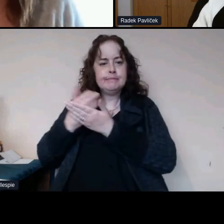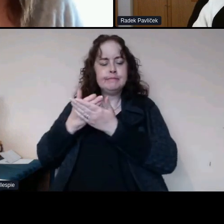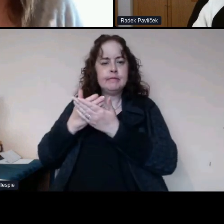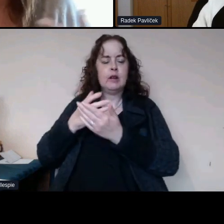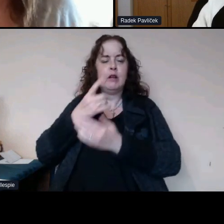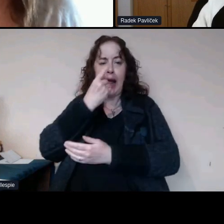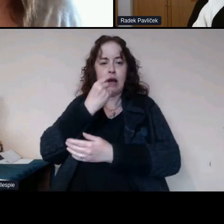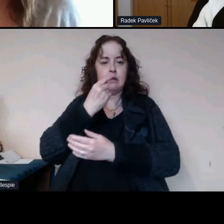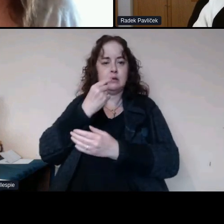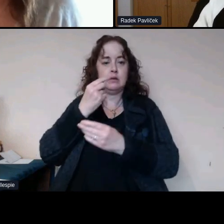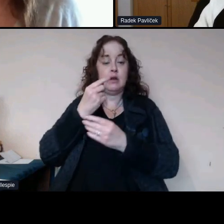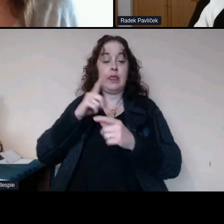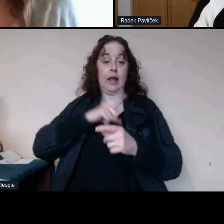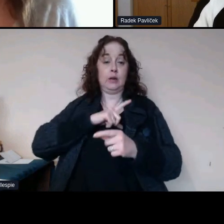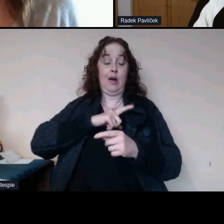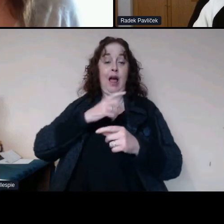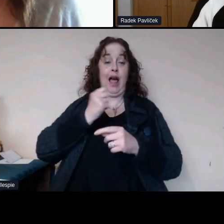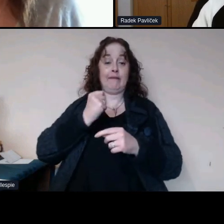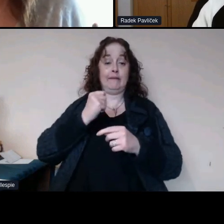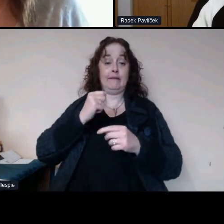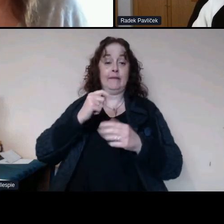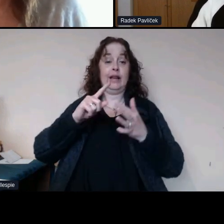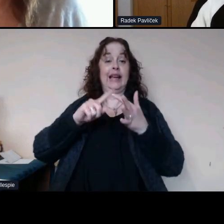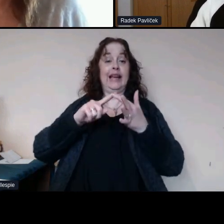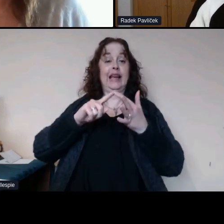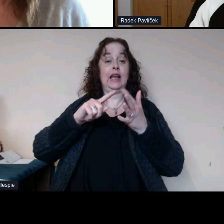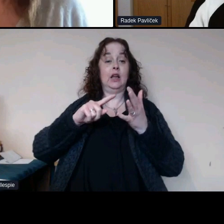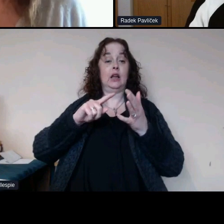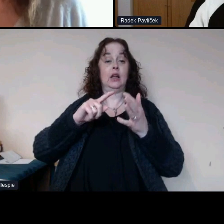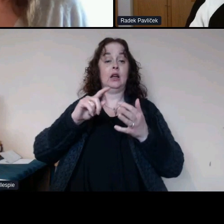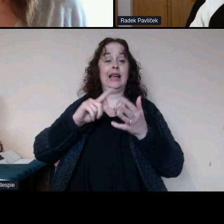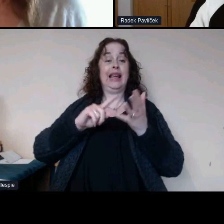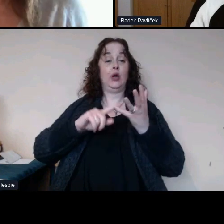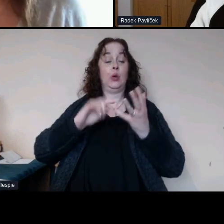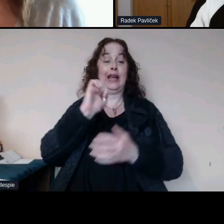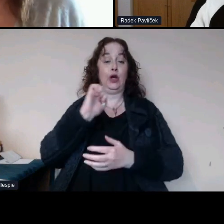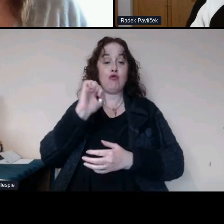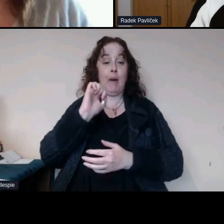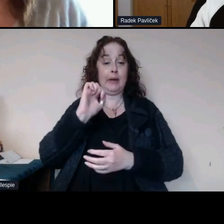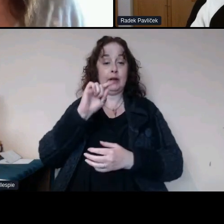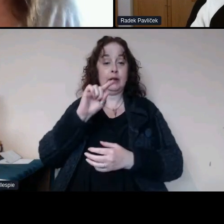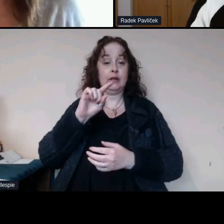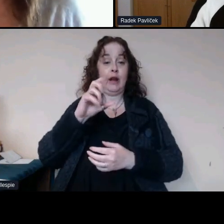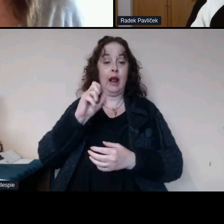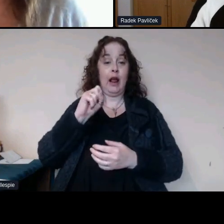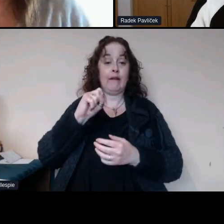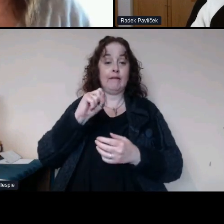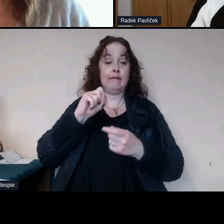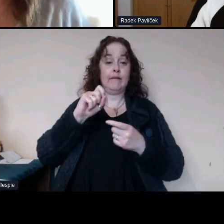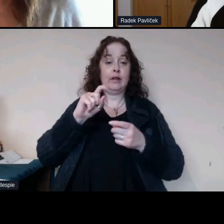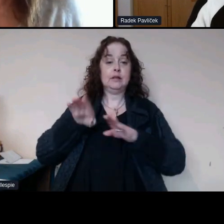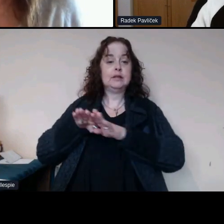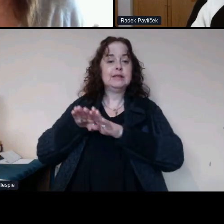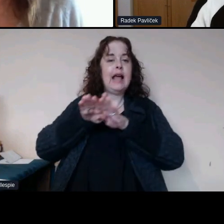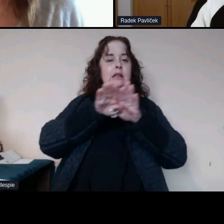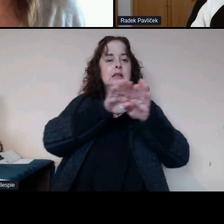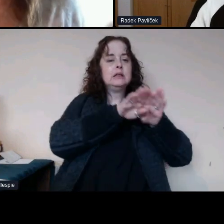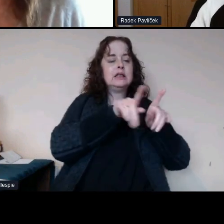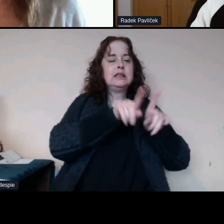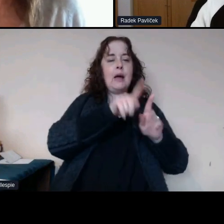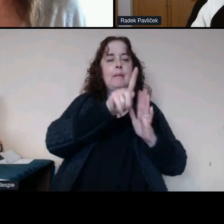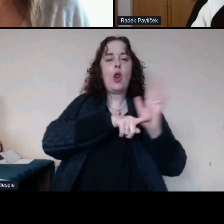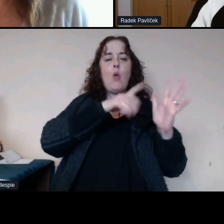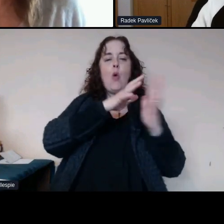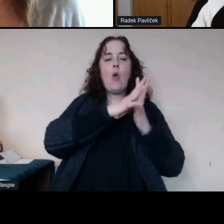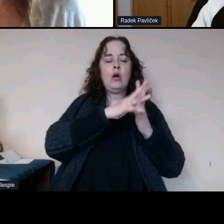that is also why we have this EU initiative, because we now in the EU have harmonized standards and the same legislation. So many of the things that we